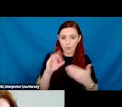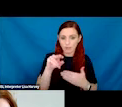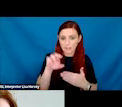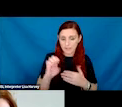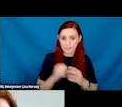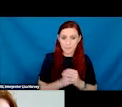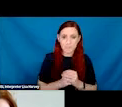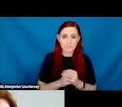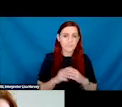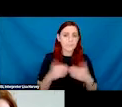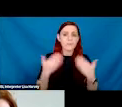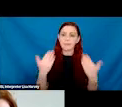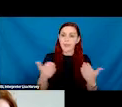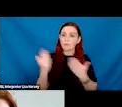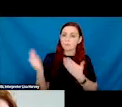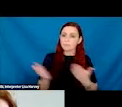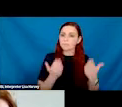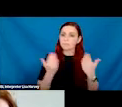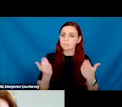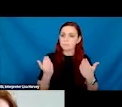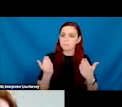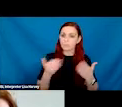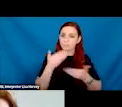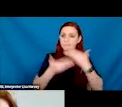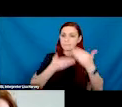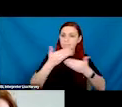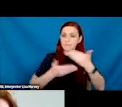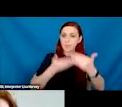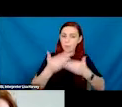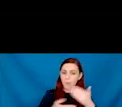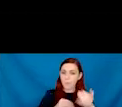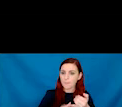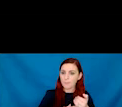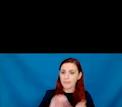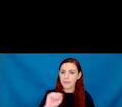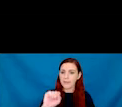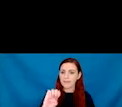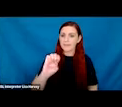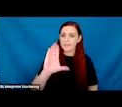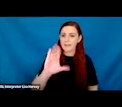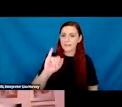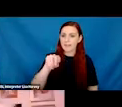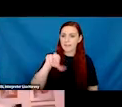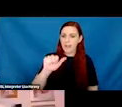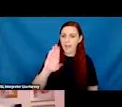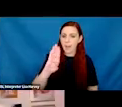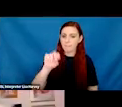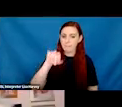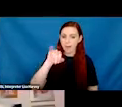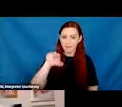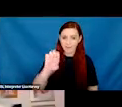So moving on to our keynote, and delighted to have Selina Bonney with us here this